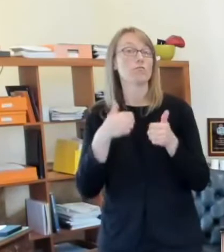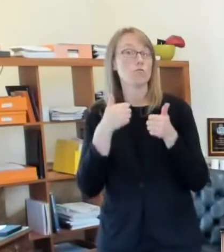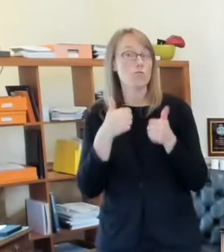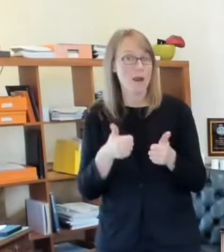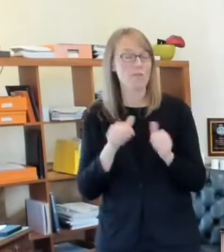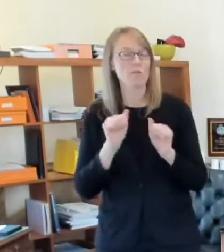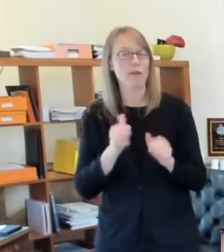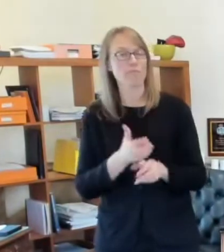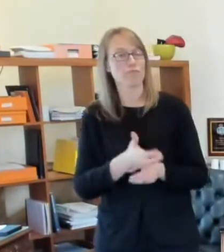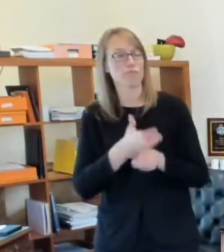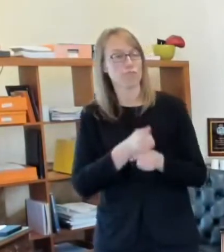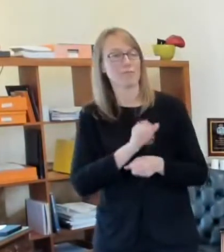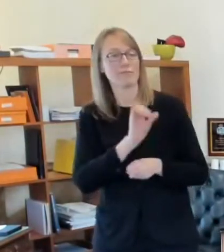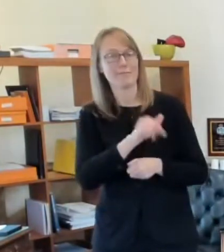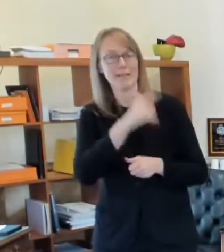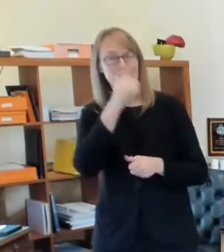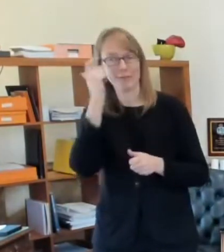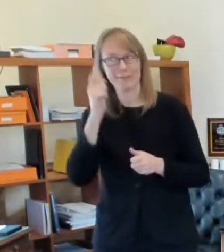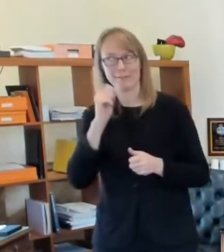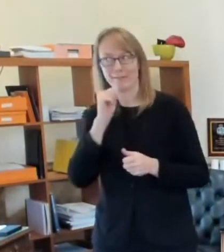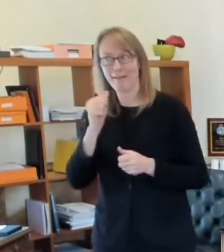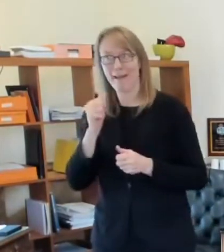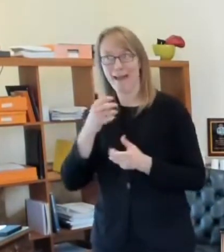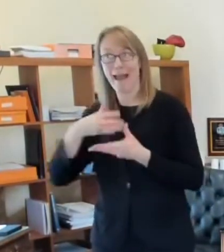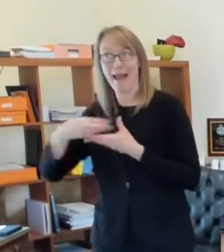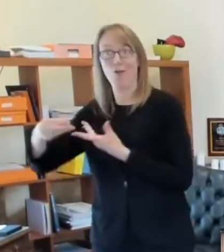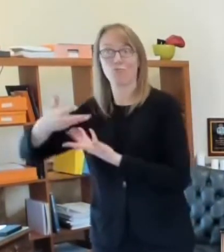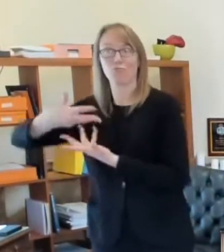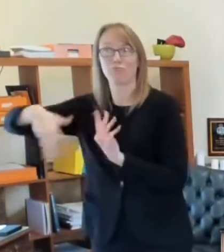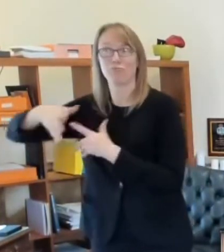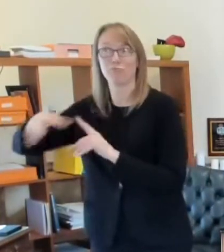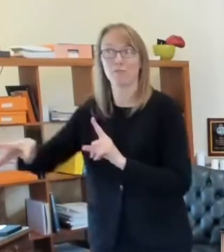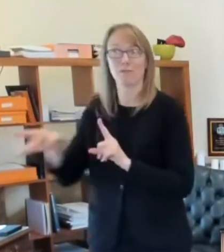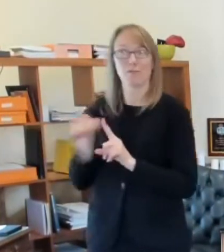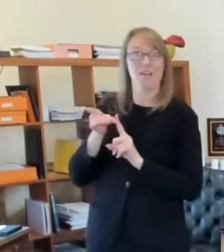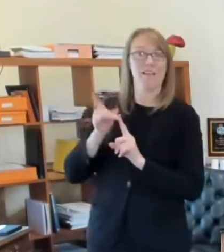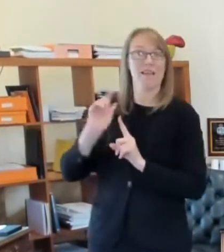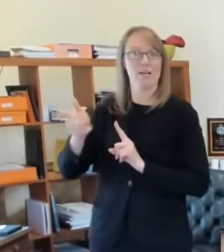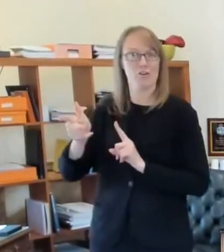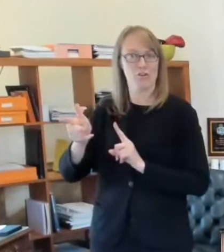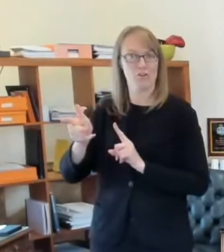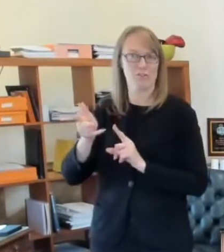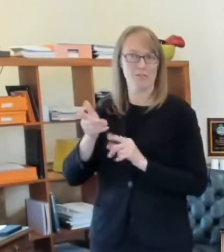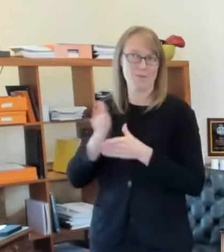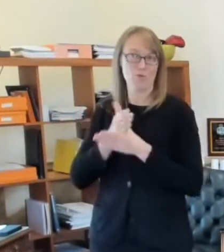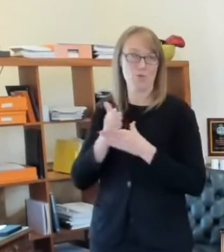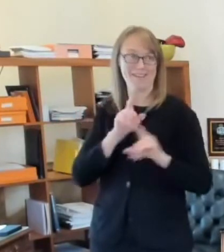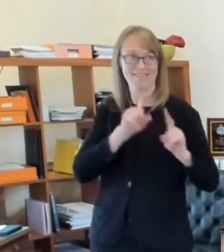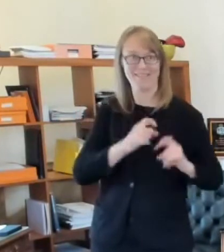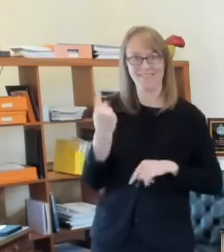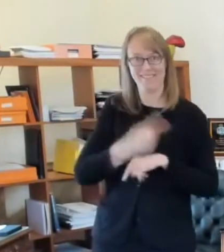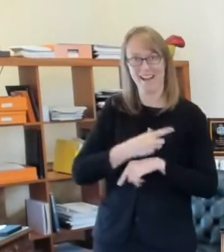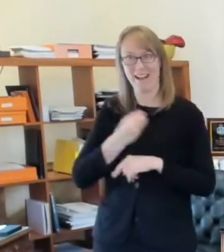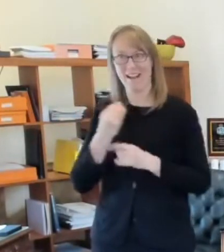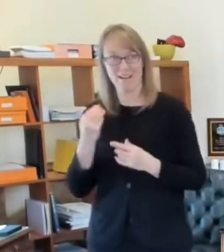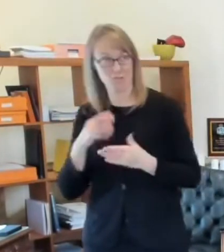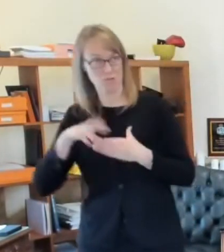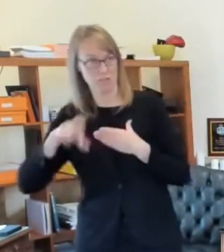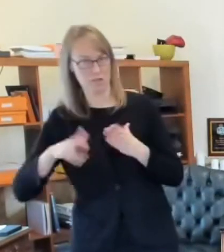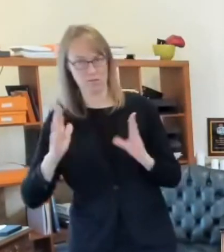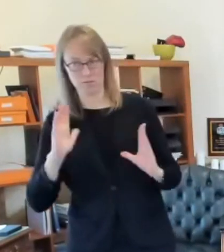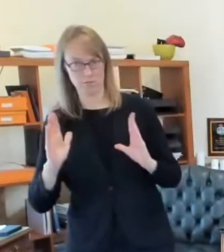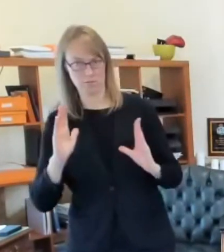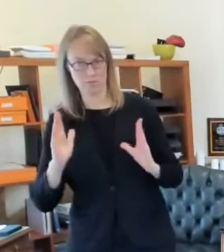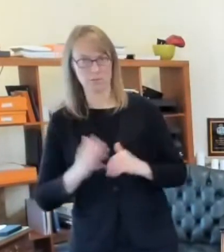meantime. So. Question about hospitalizations, Mayor. Jeff wrote in and asked about the city's hospitalization rate. According